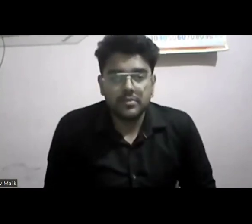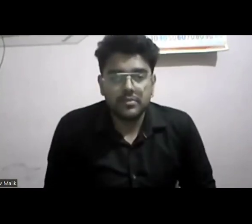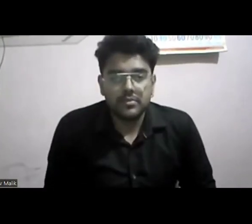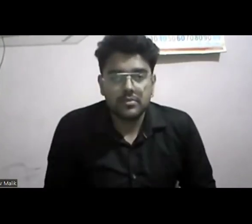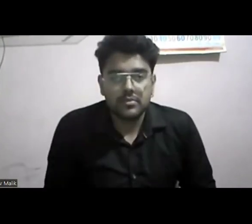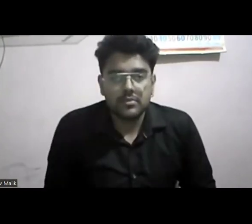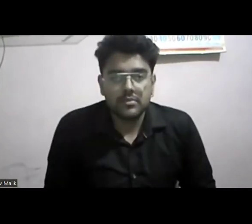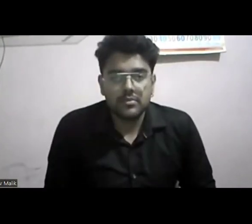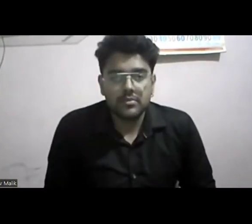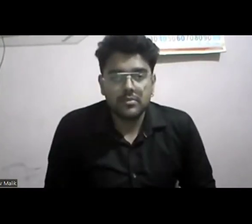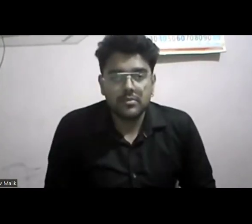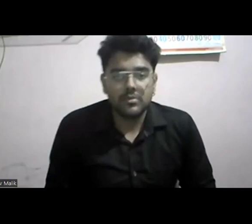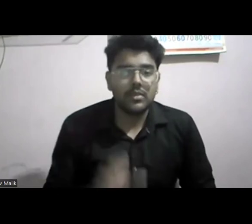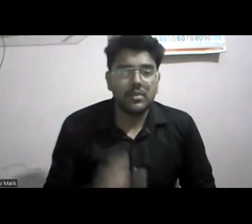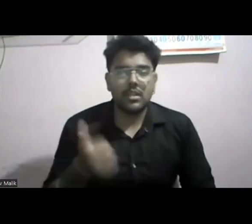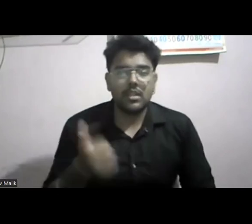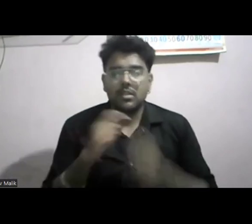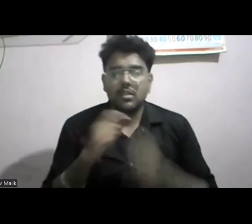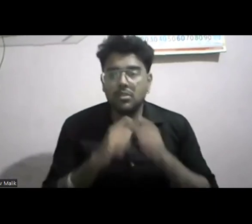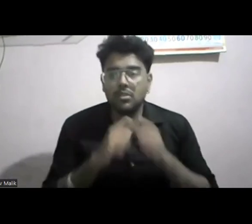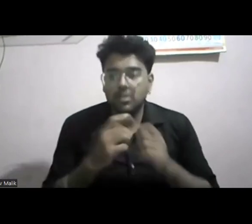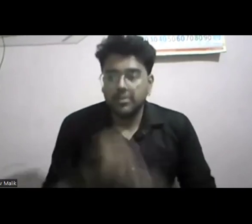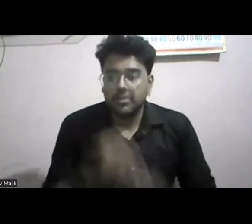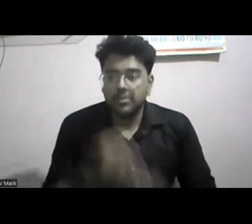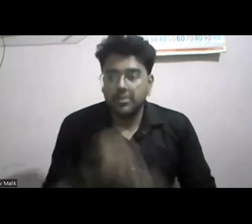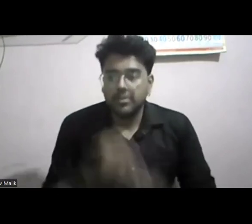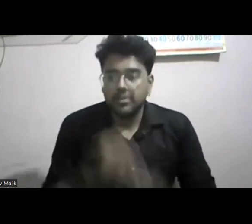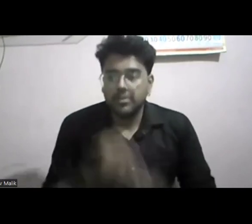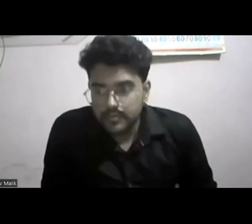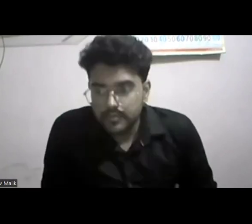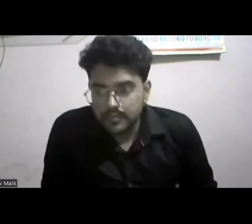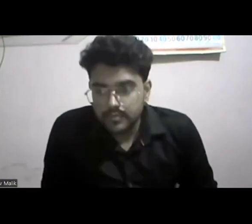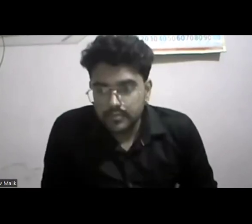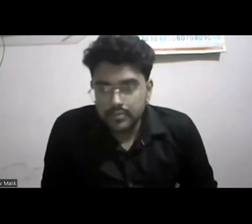take another question here. Yes.